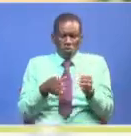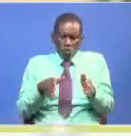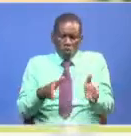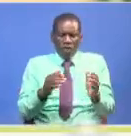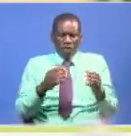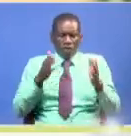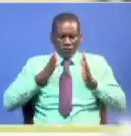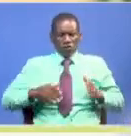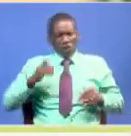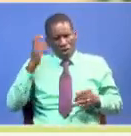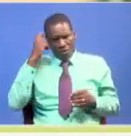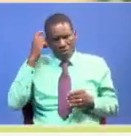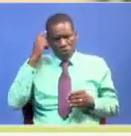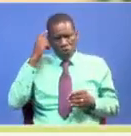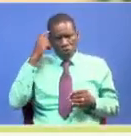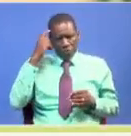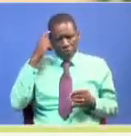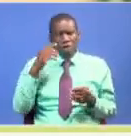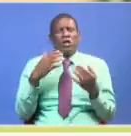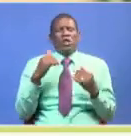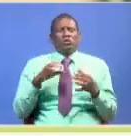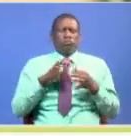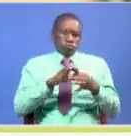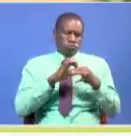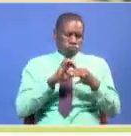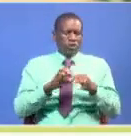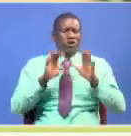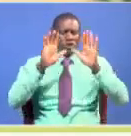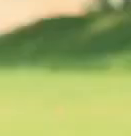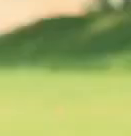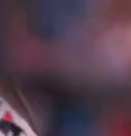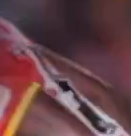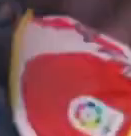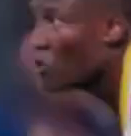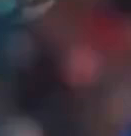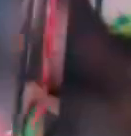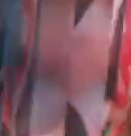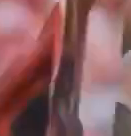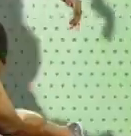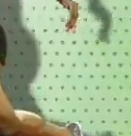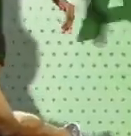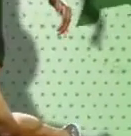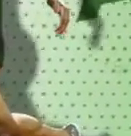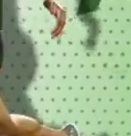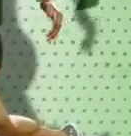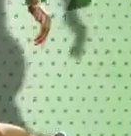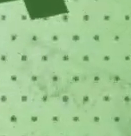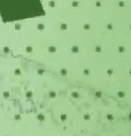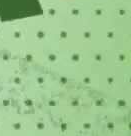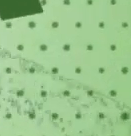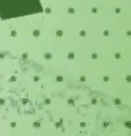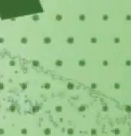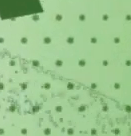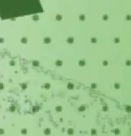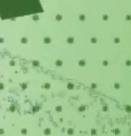physical and the mental aspect. So cohesion is key. Sports News brought